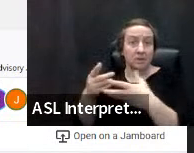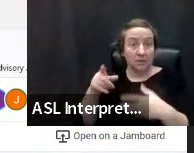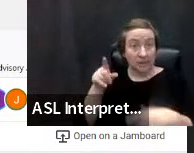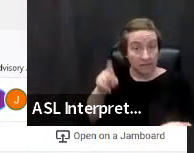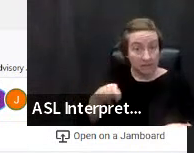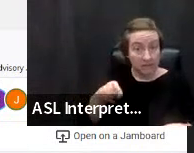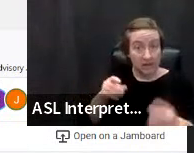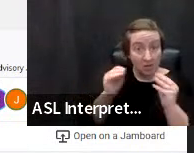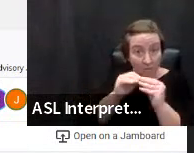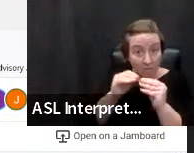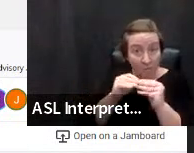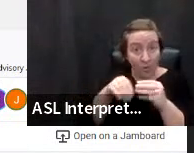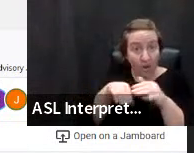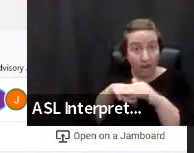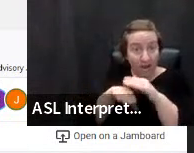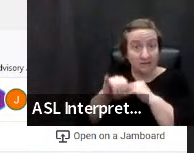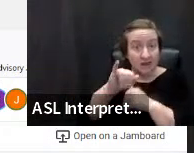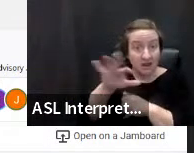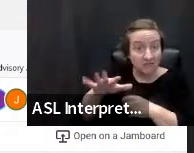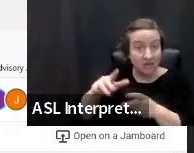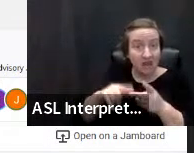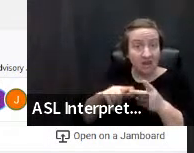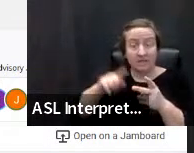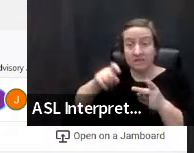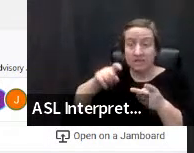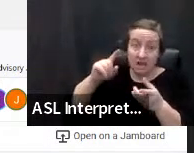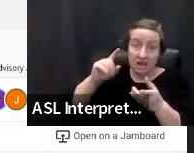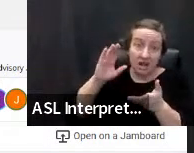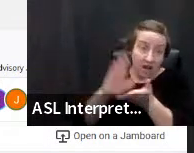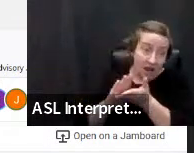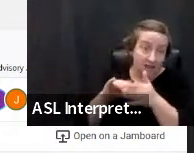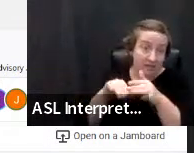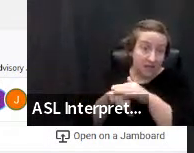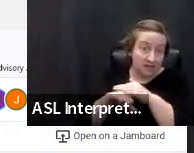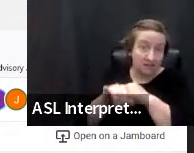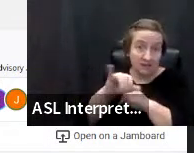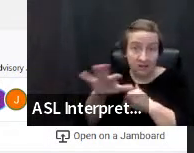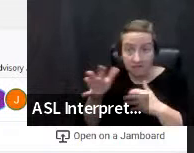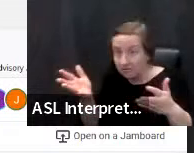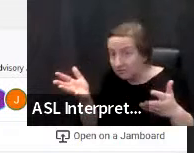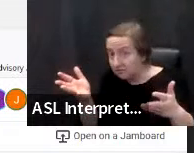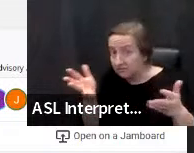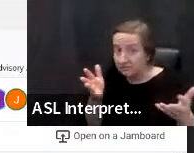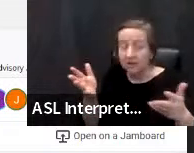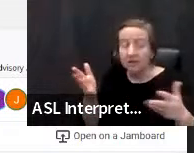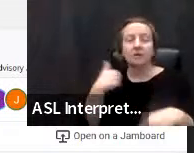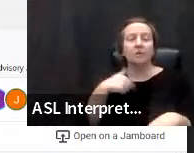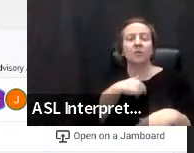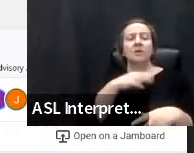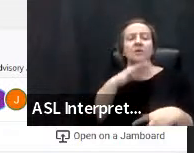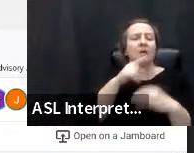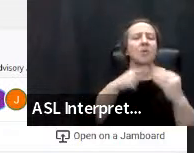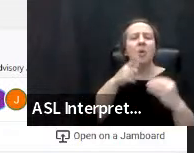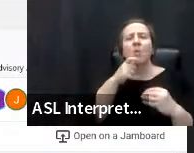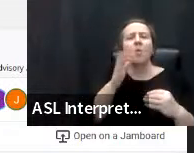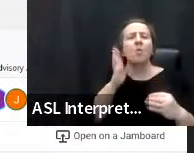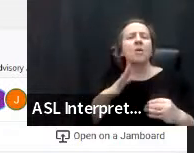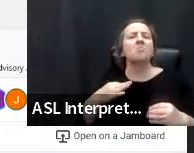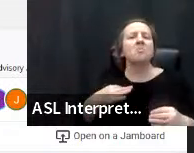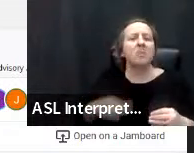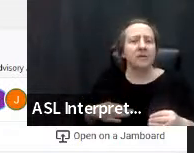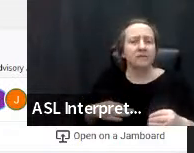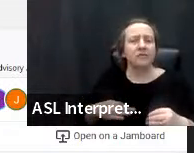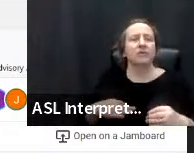they need more access to I-5? Do they need less access to I-5? So we were talking who will benefit from